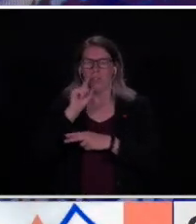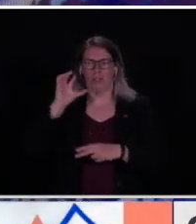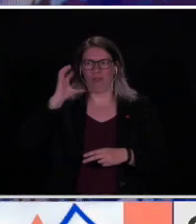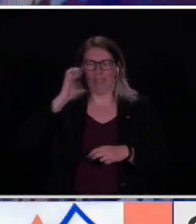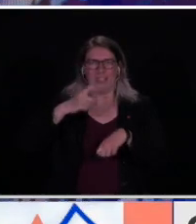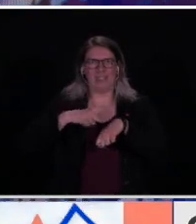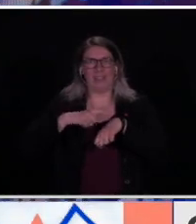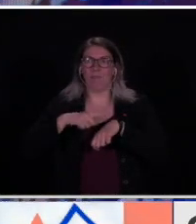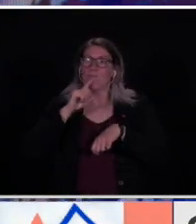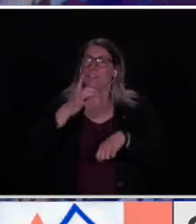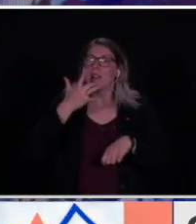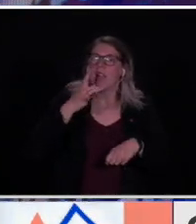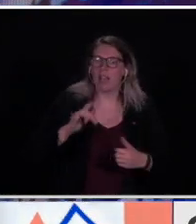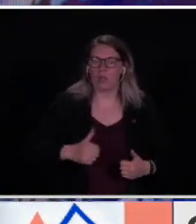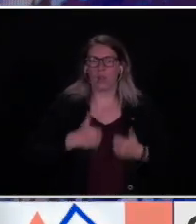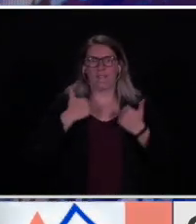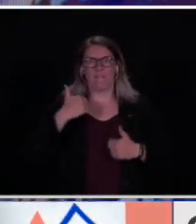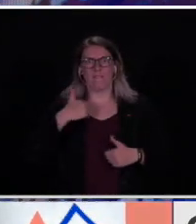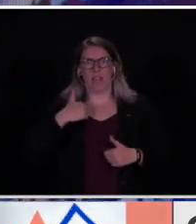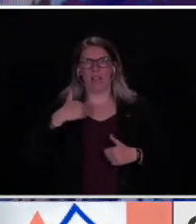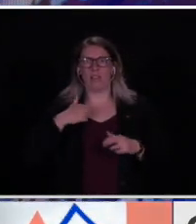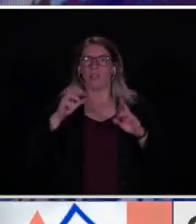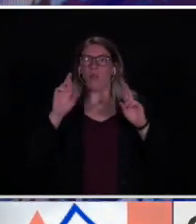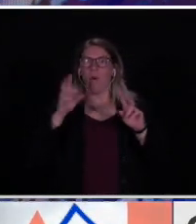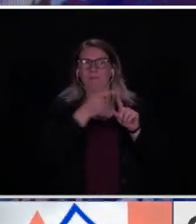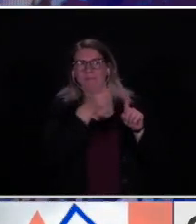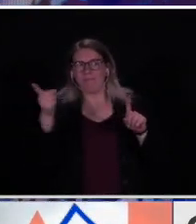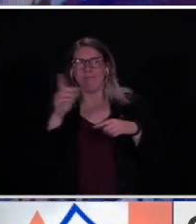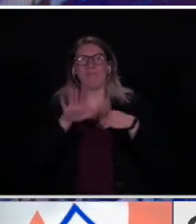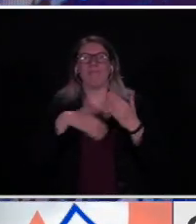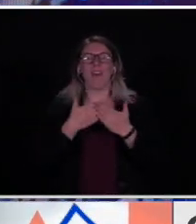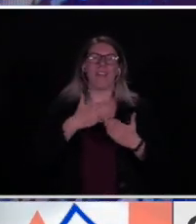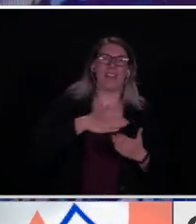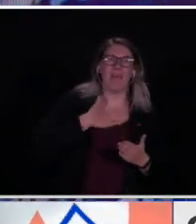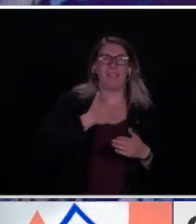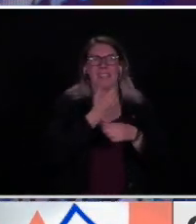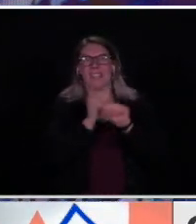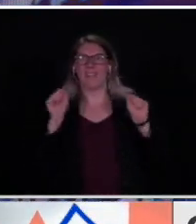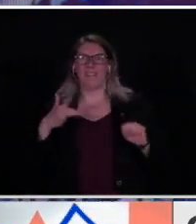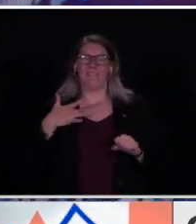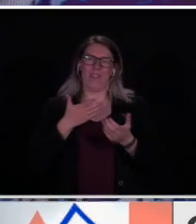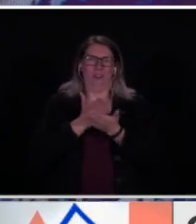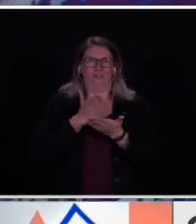We're lucky to be living in a country like Canada, so we hope you're healthy, happy, and safe, and feeling all right.